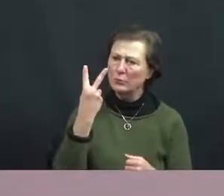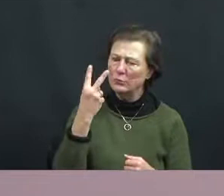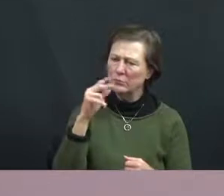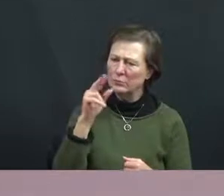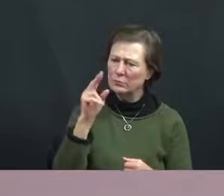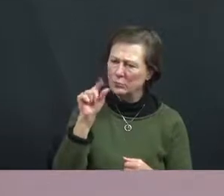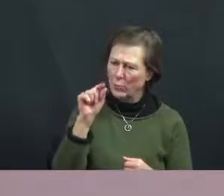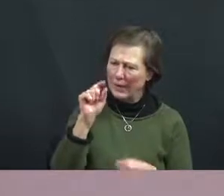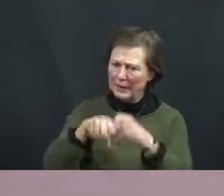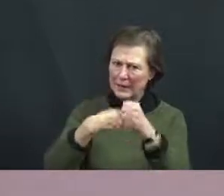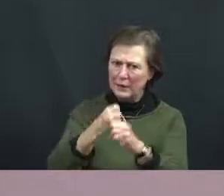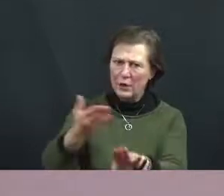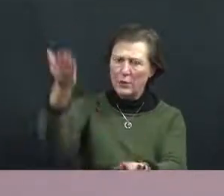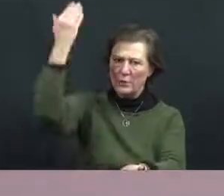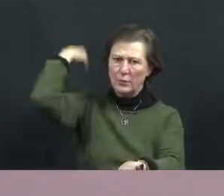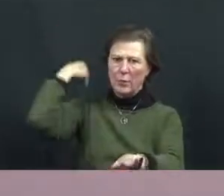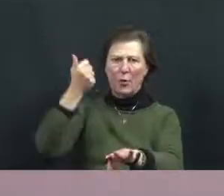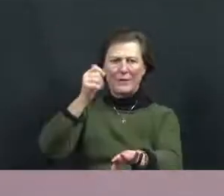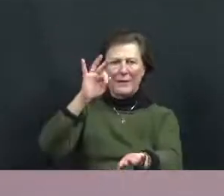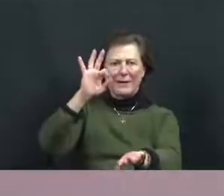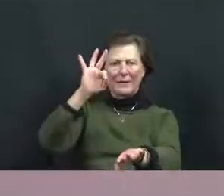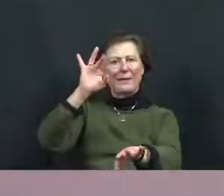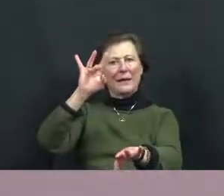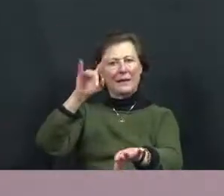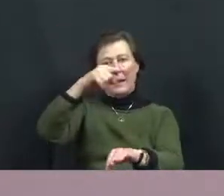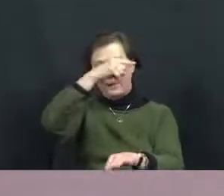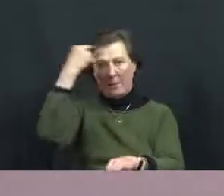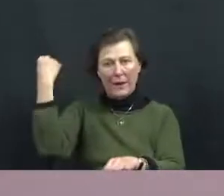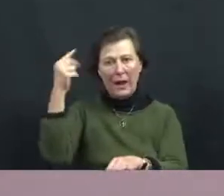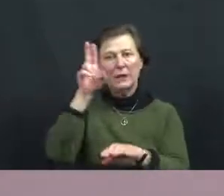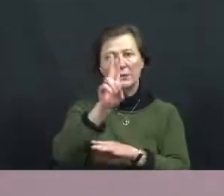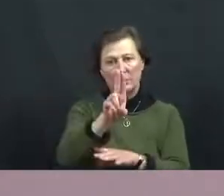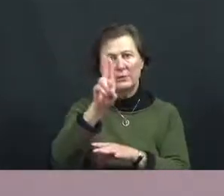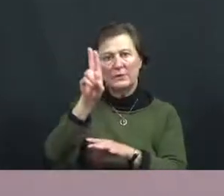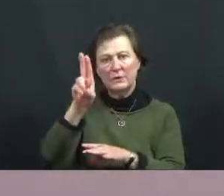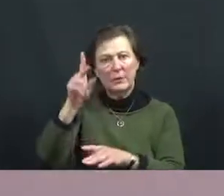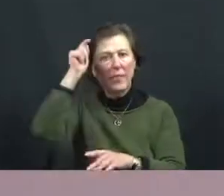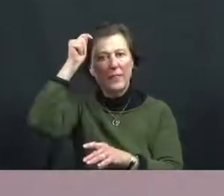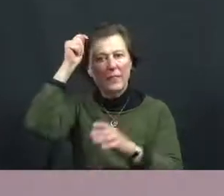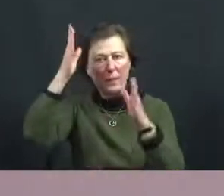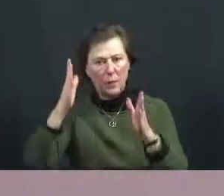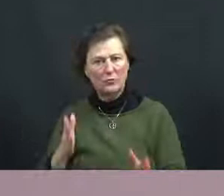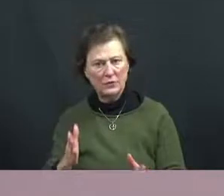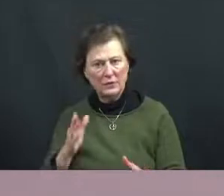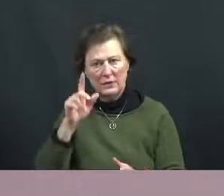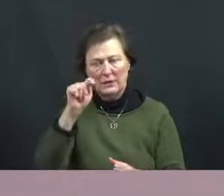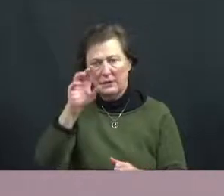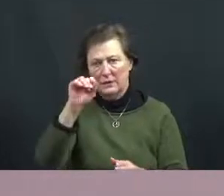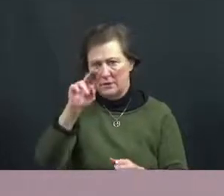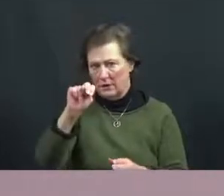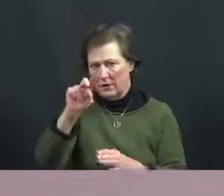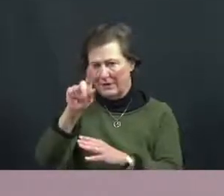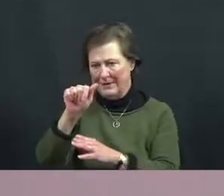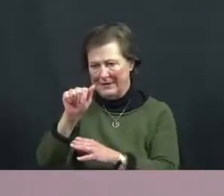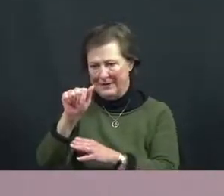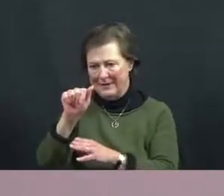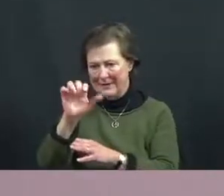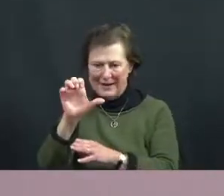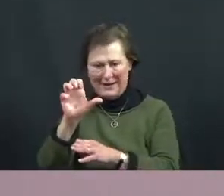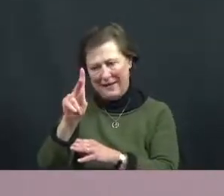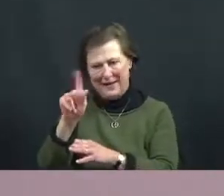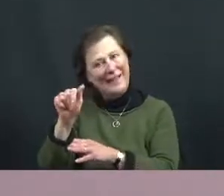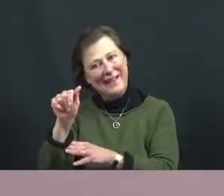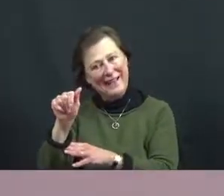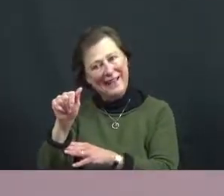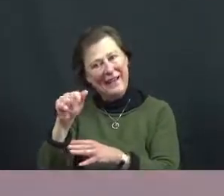in 1998, the Black Unitarian Universalist theologian Tandeka, one of our premier